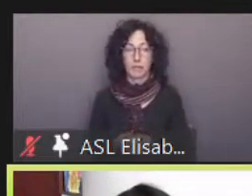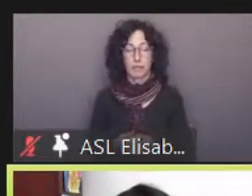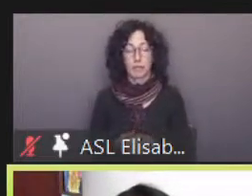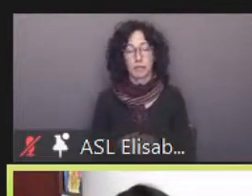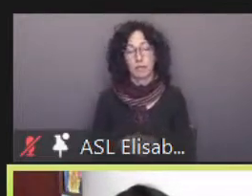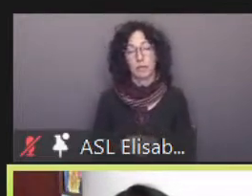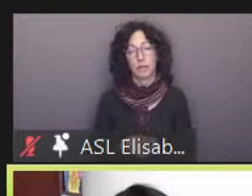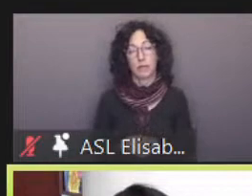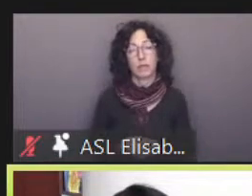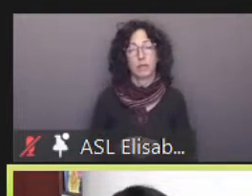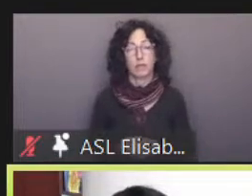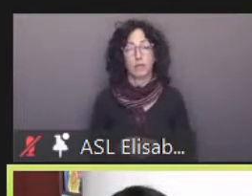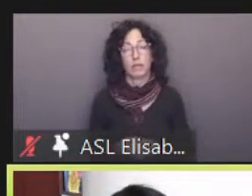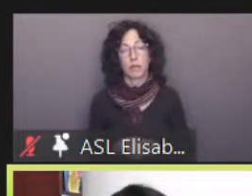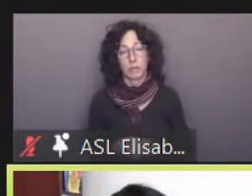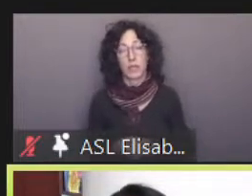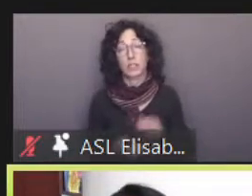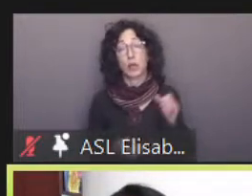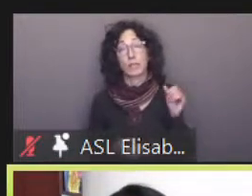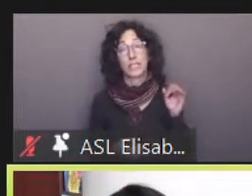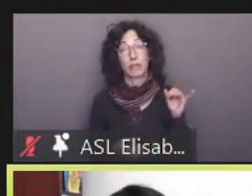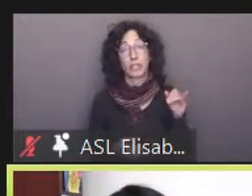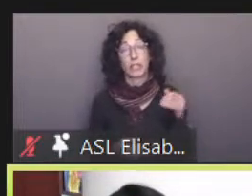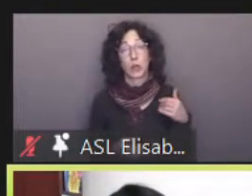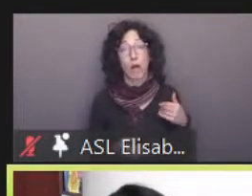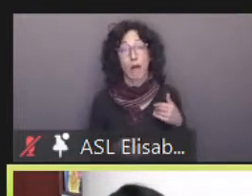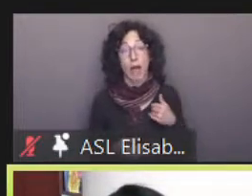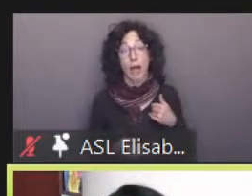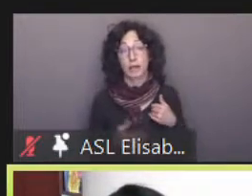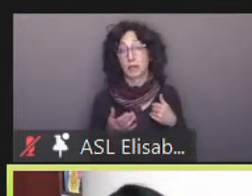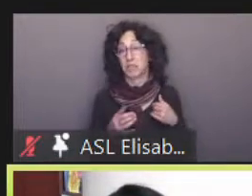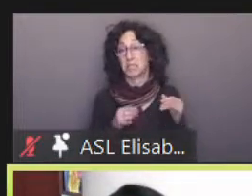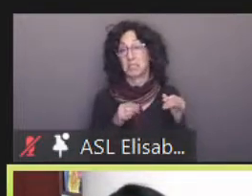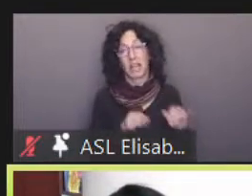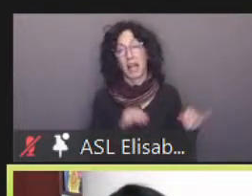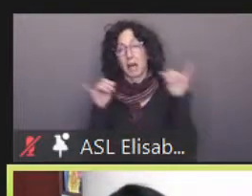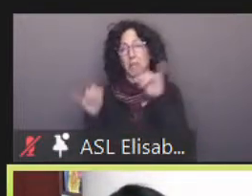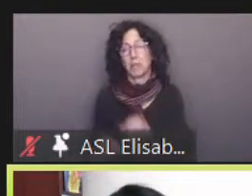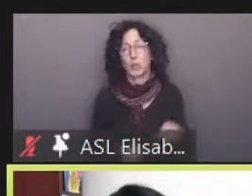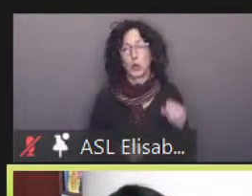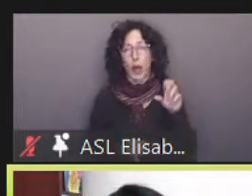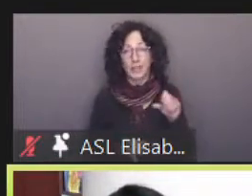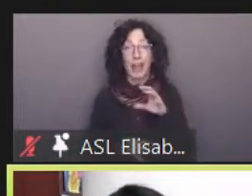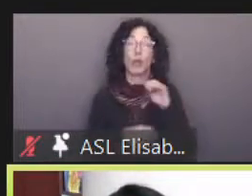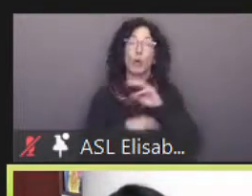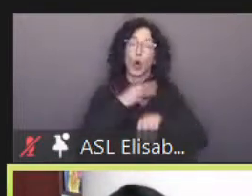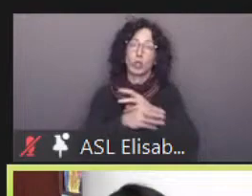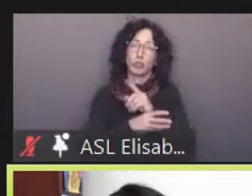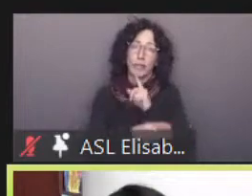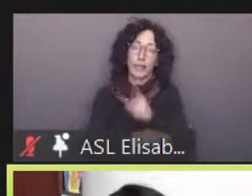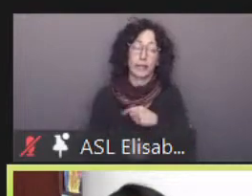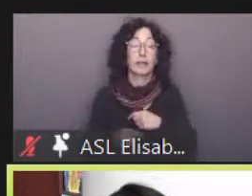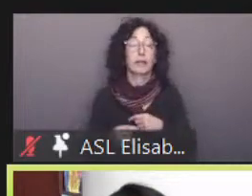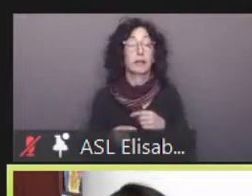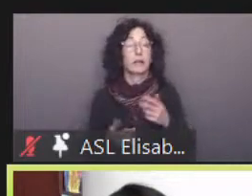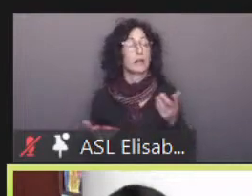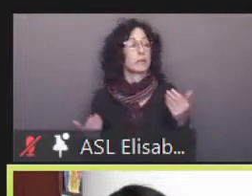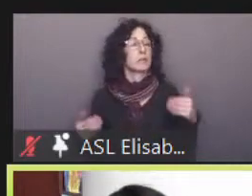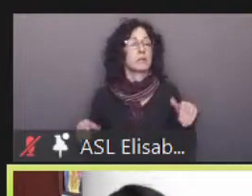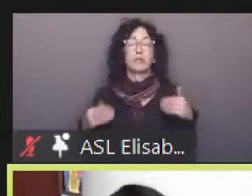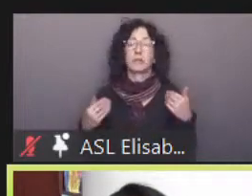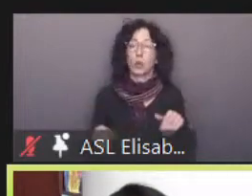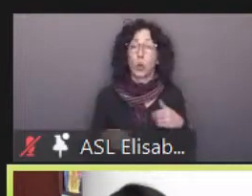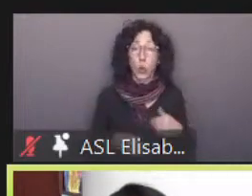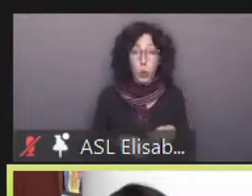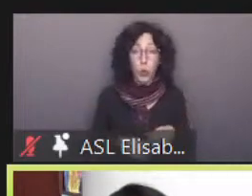So we have in San Francisco, as everywhere in the country and the world, been going through such a difficult